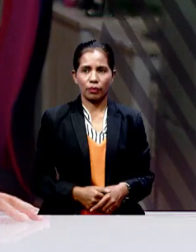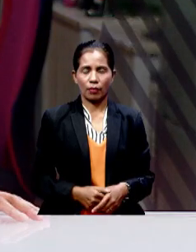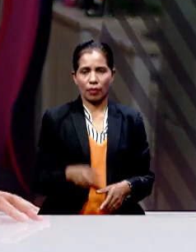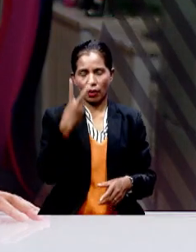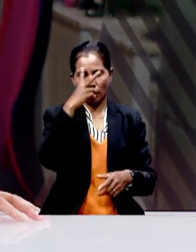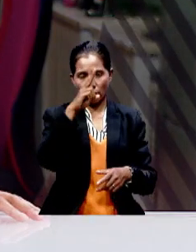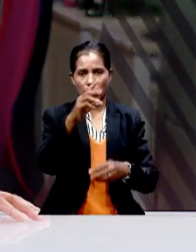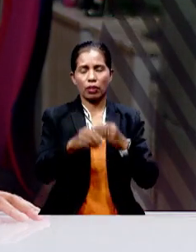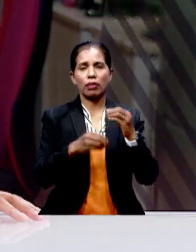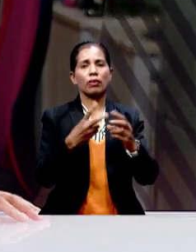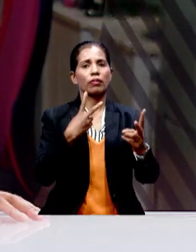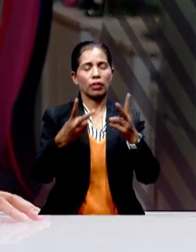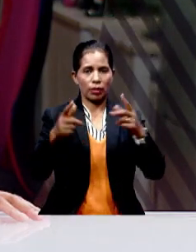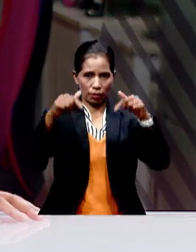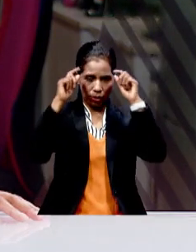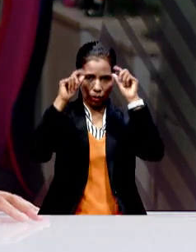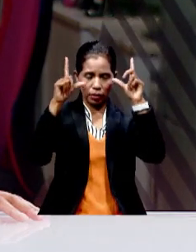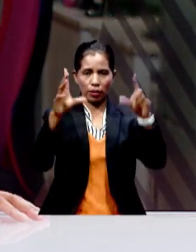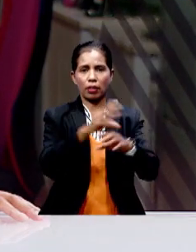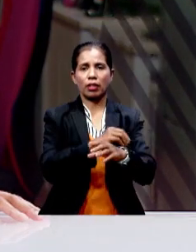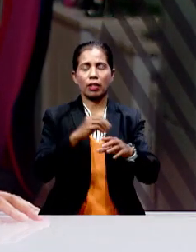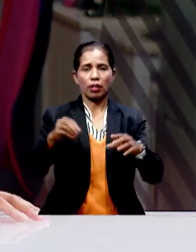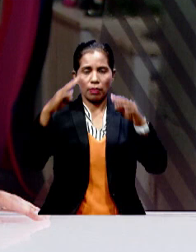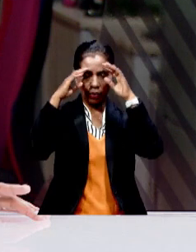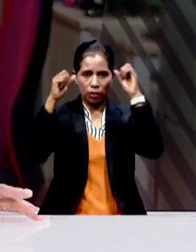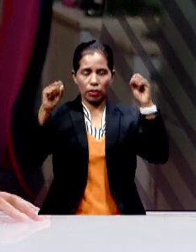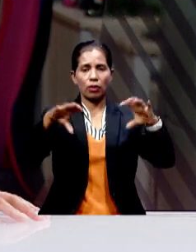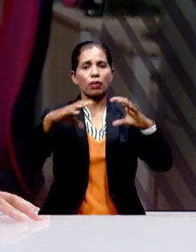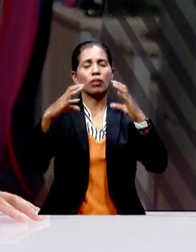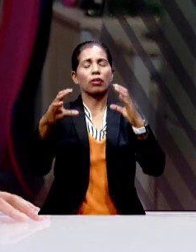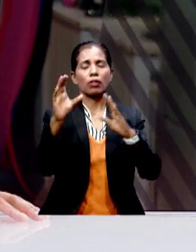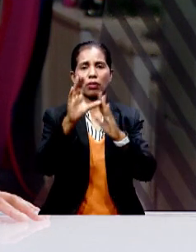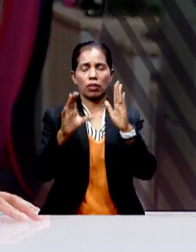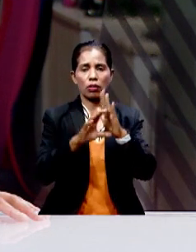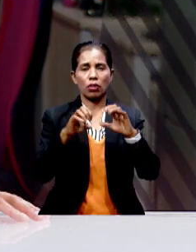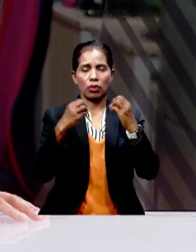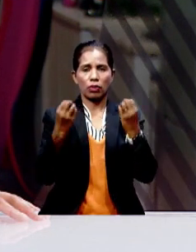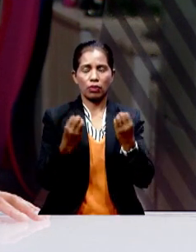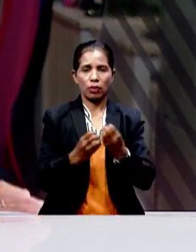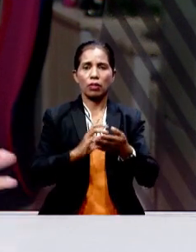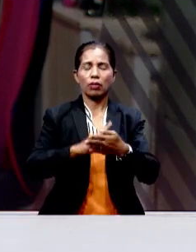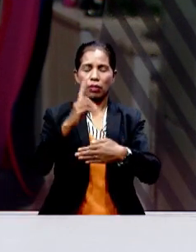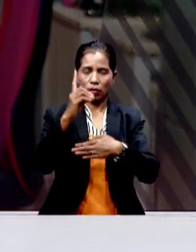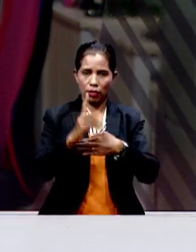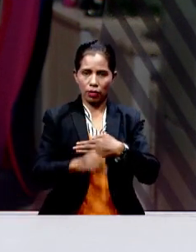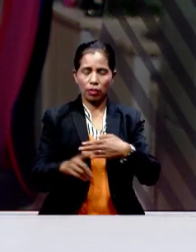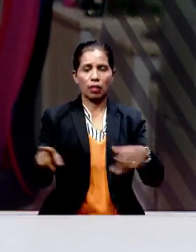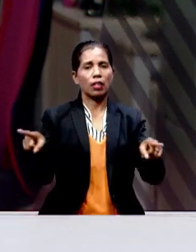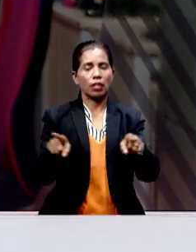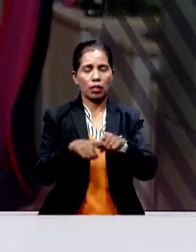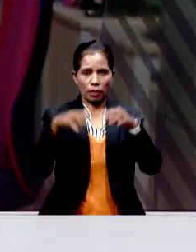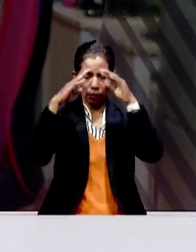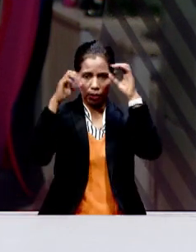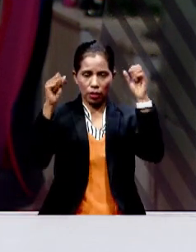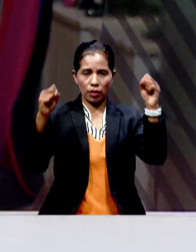Telespectadores, relaciono a visita a Mãe Timor-Leste, fundador no Presidente do Conselho Consultivo Organização de Desenvolvimento Humano, no Anessamos, Presidente